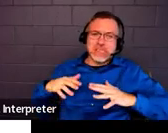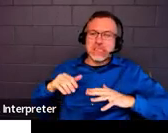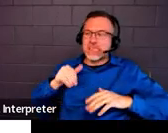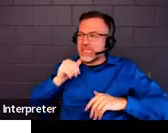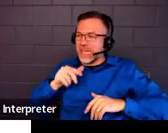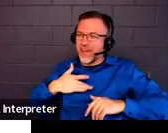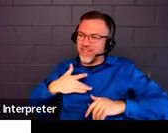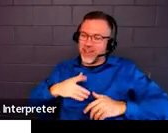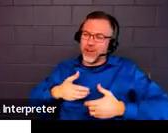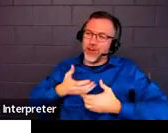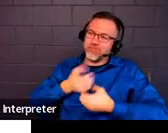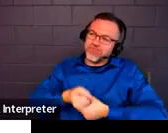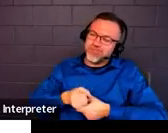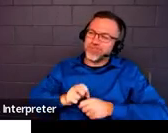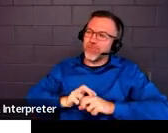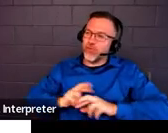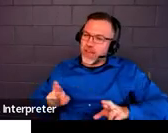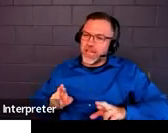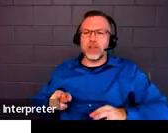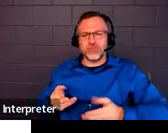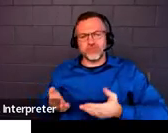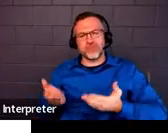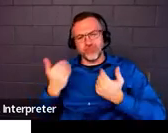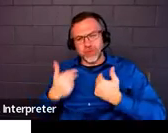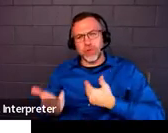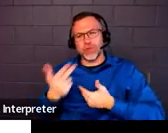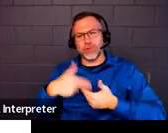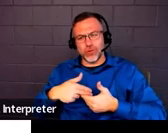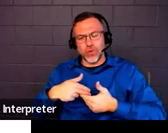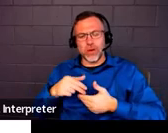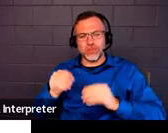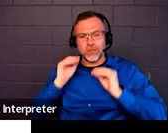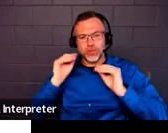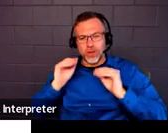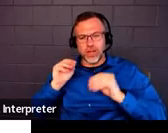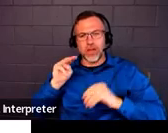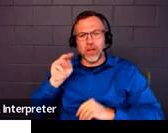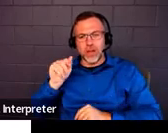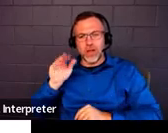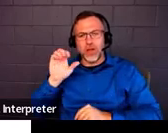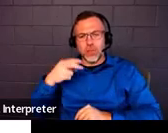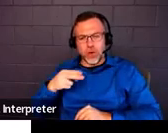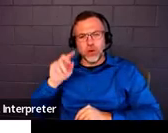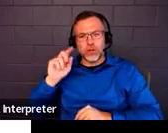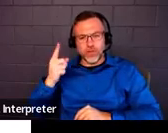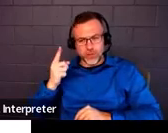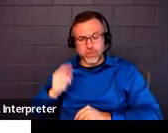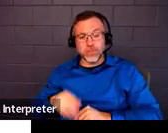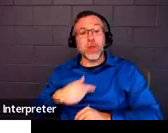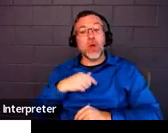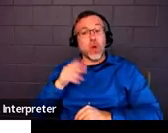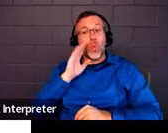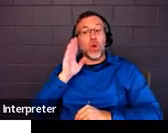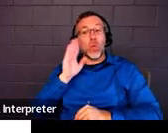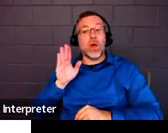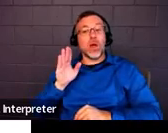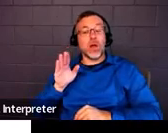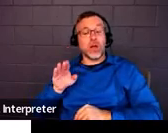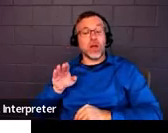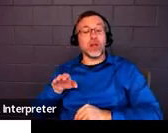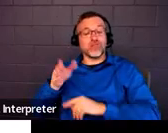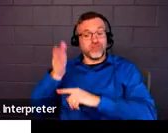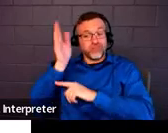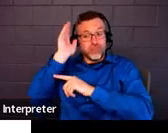consider registering for the webinar on March 1st. These sessions will be recorded, and so they will be available for